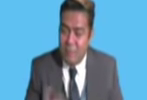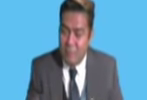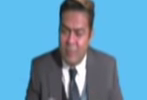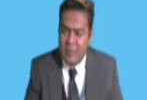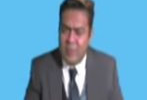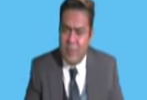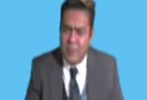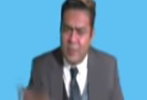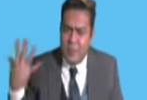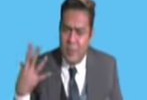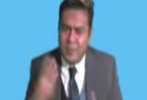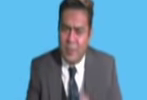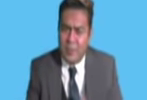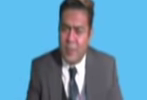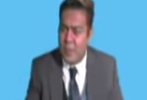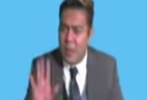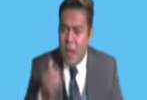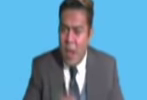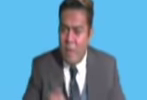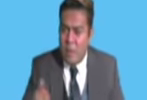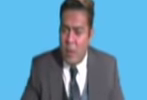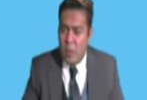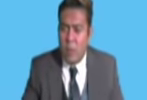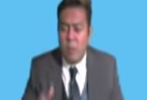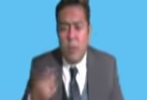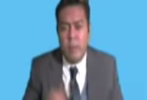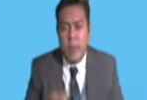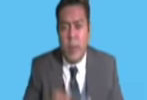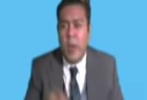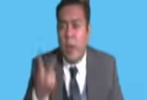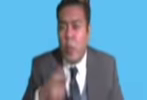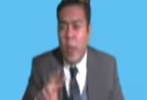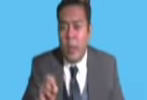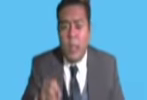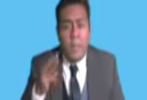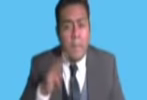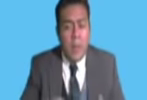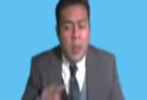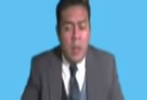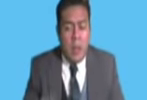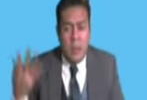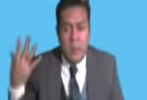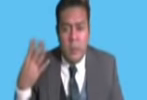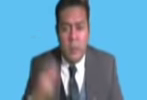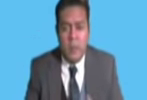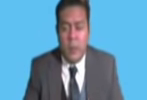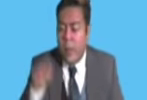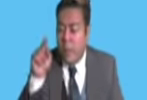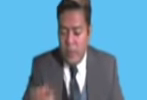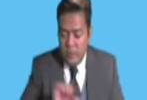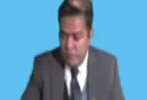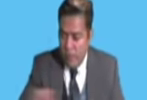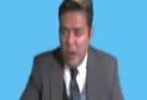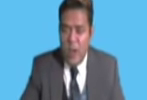next 4 years, government would be paying out about 20 million. And this allocation